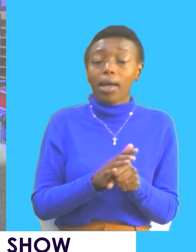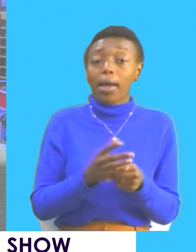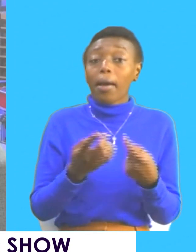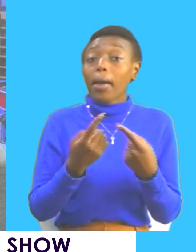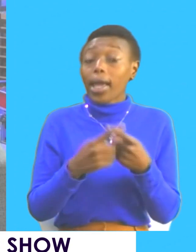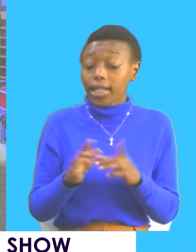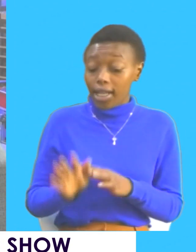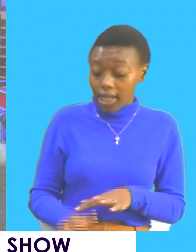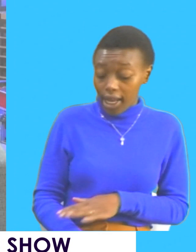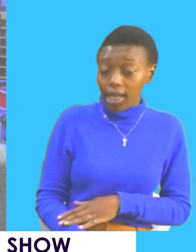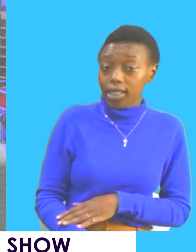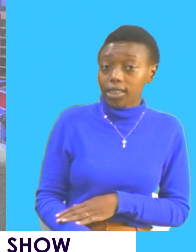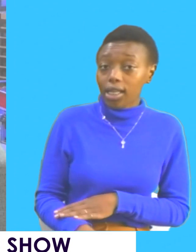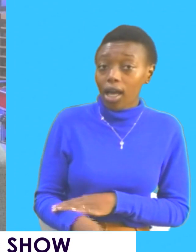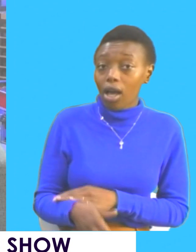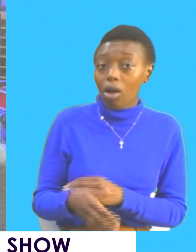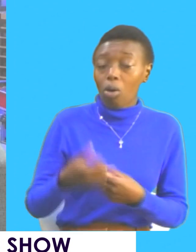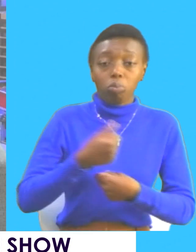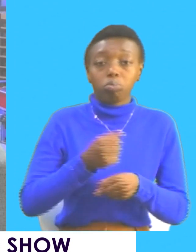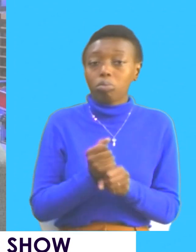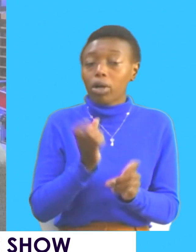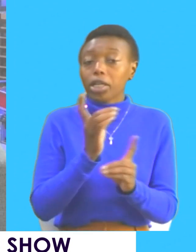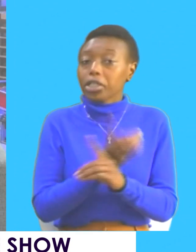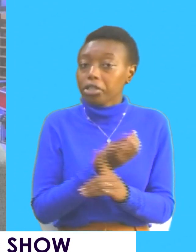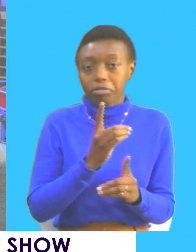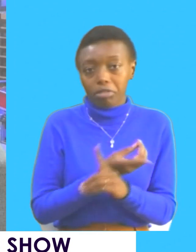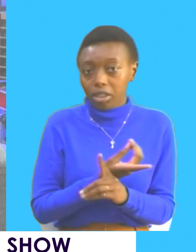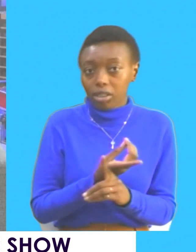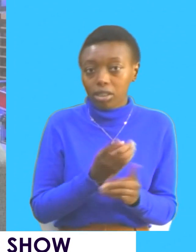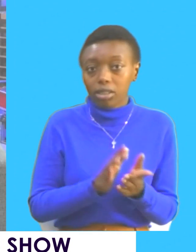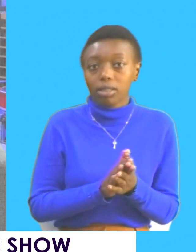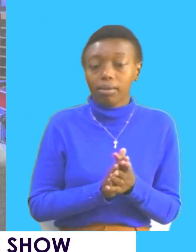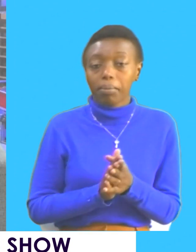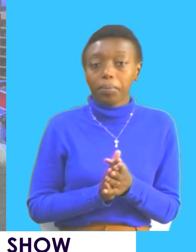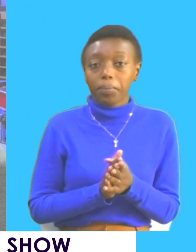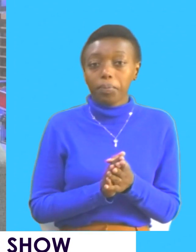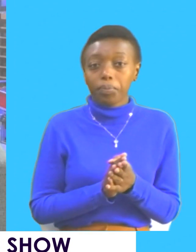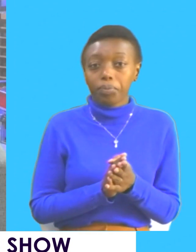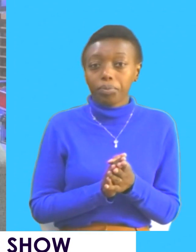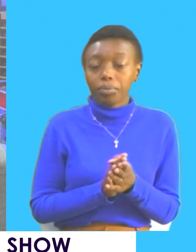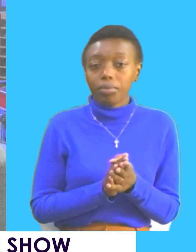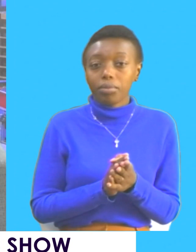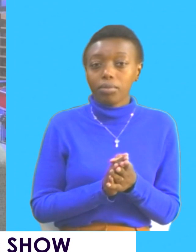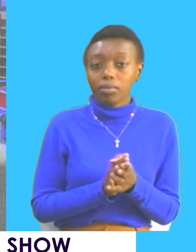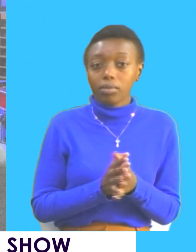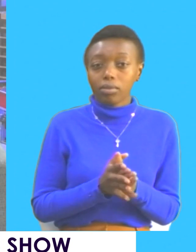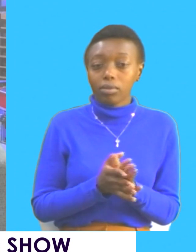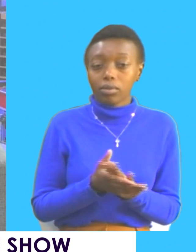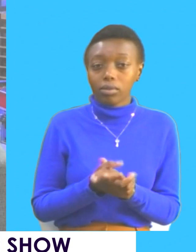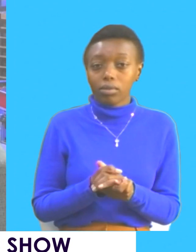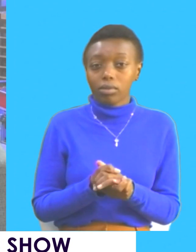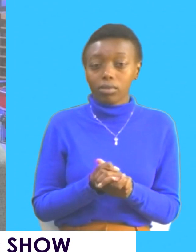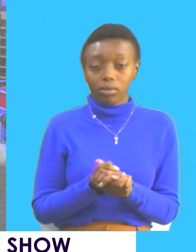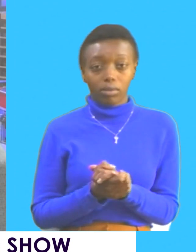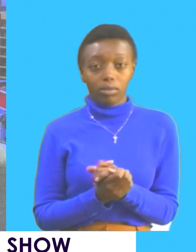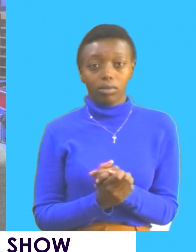but the brain thinks. It is right from your brains, right from your mind, that your romance